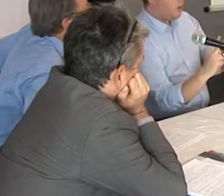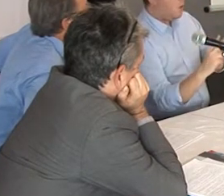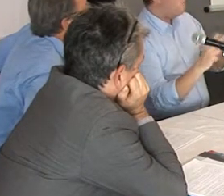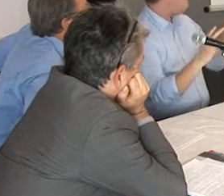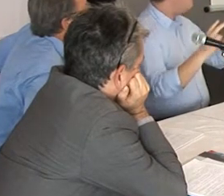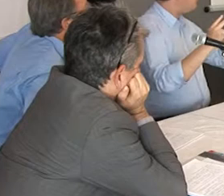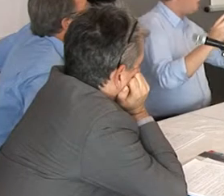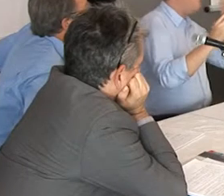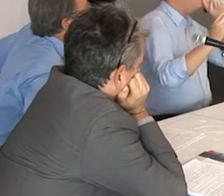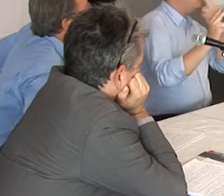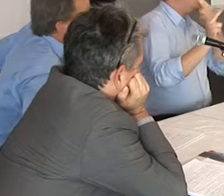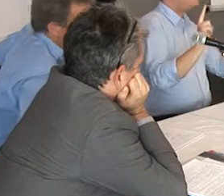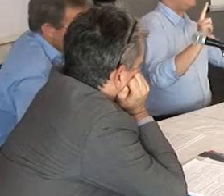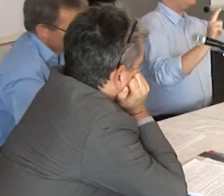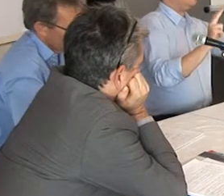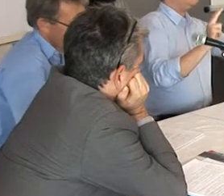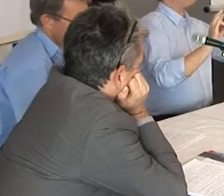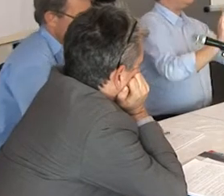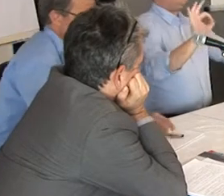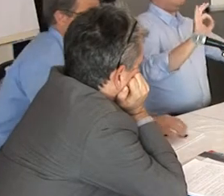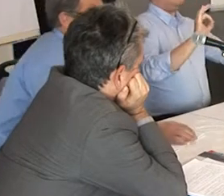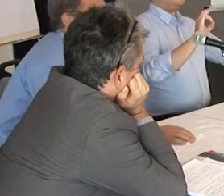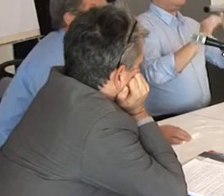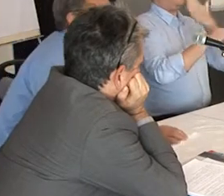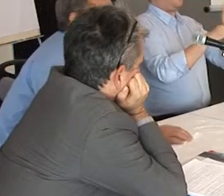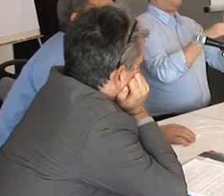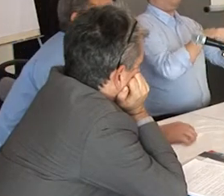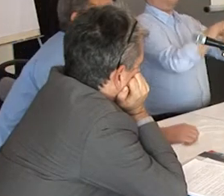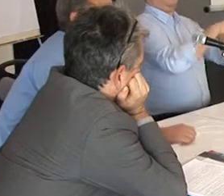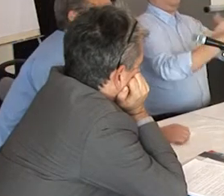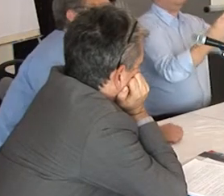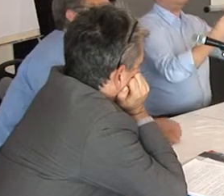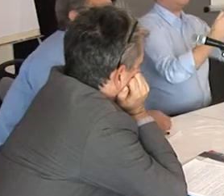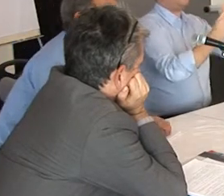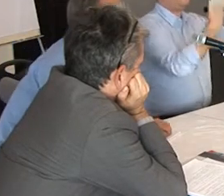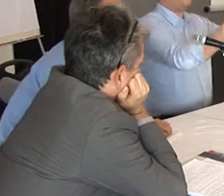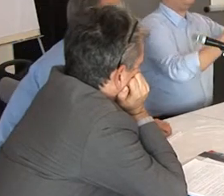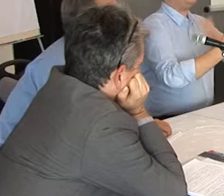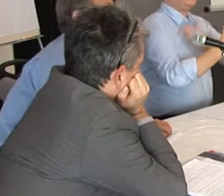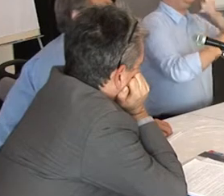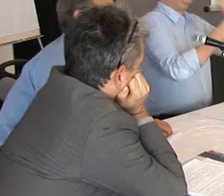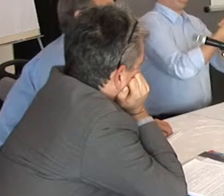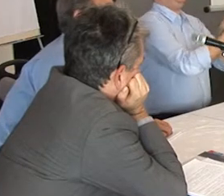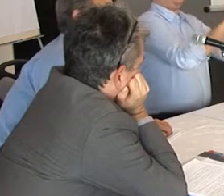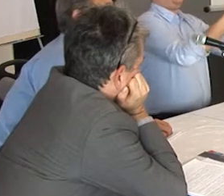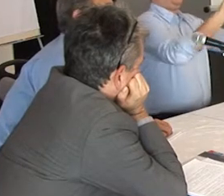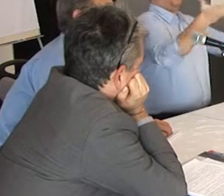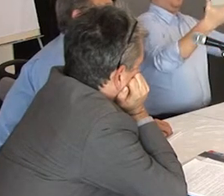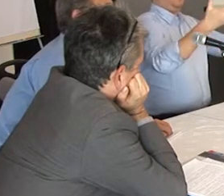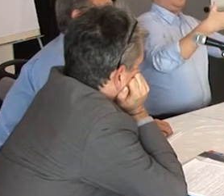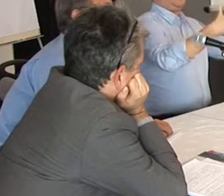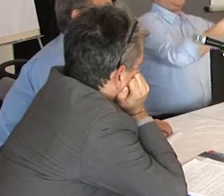we have almost only 3 delegates with hearing impairments and 2 with